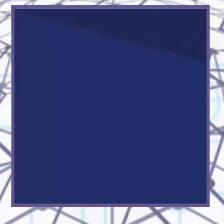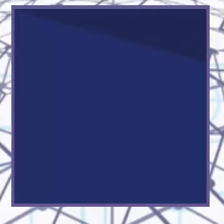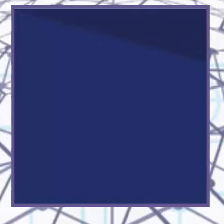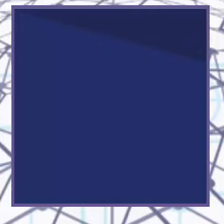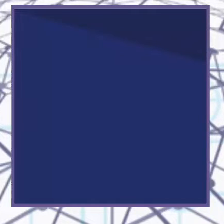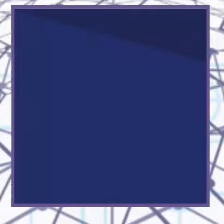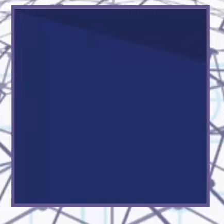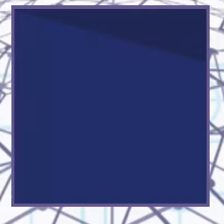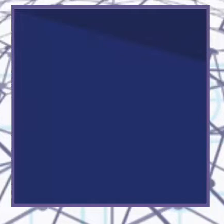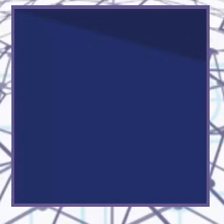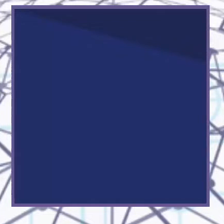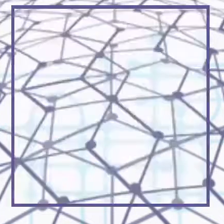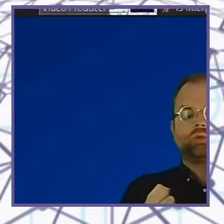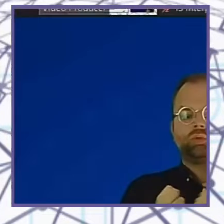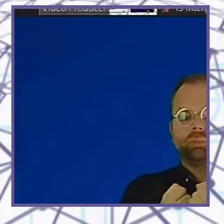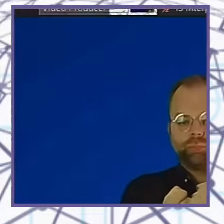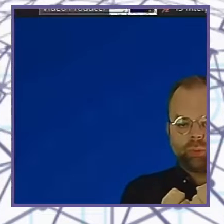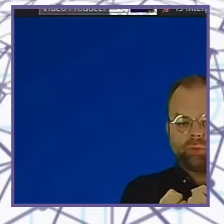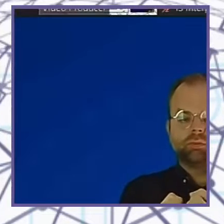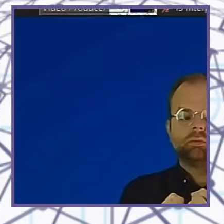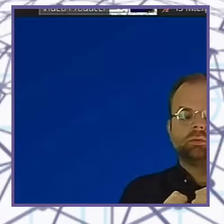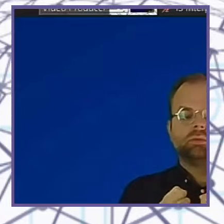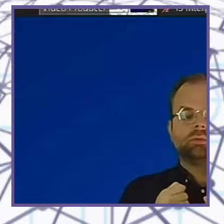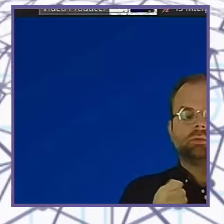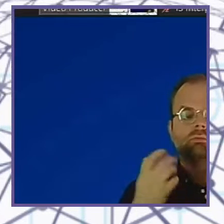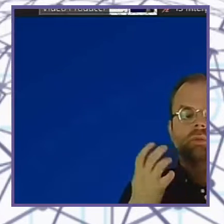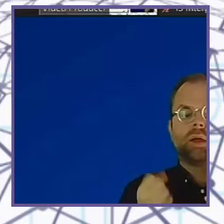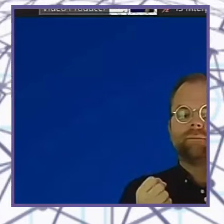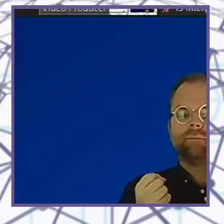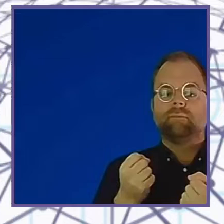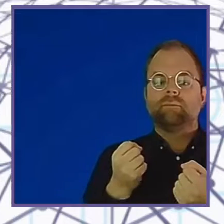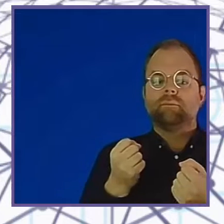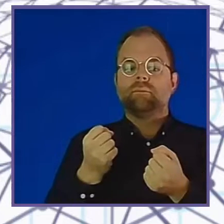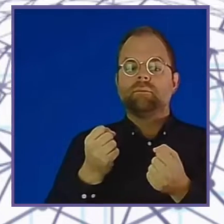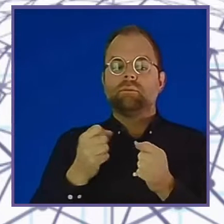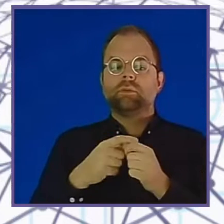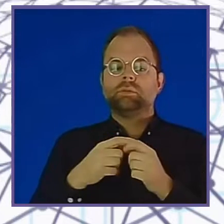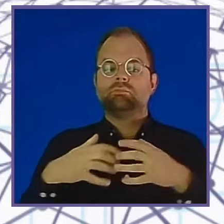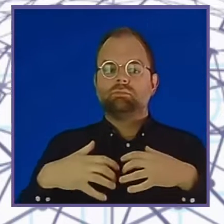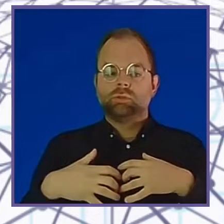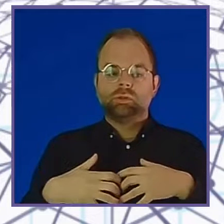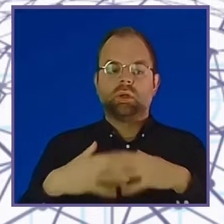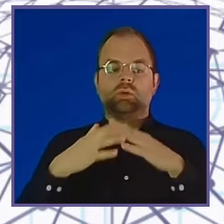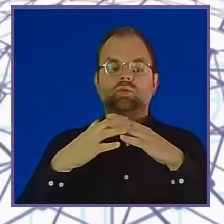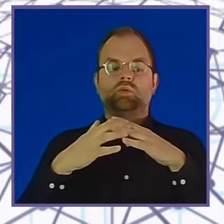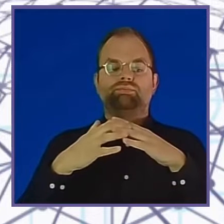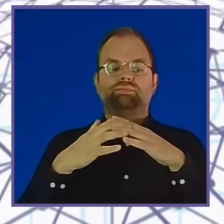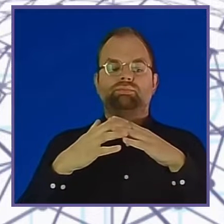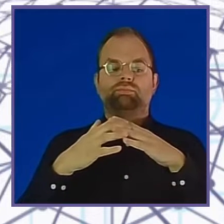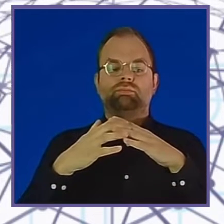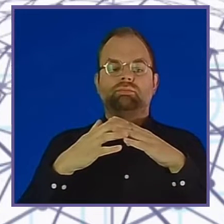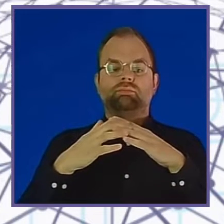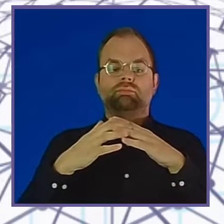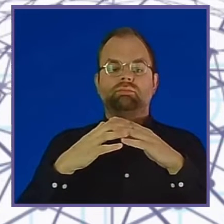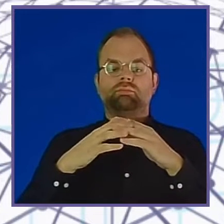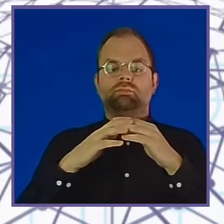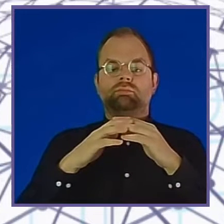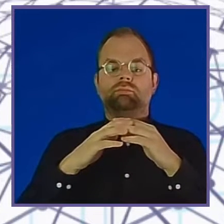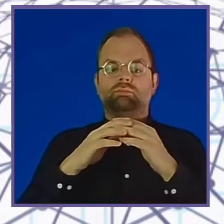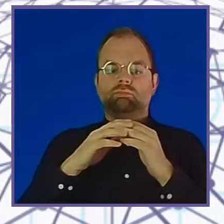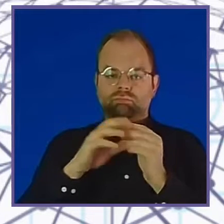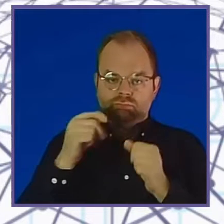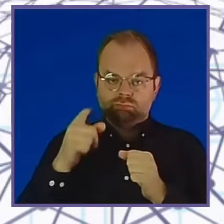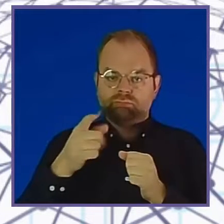So since 2019, 4 of our products have been commercialized, and we have a few more